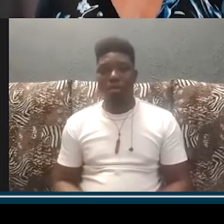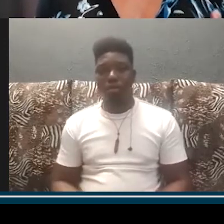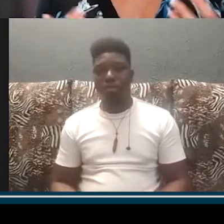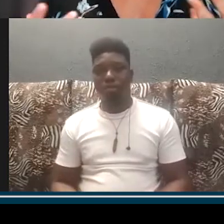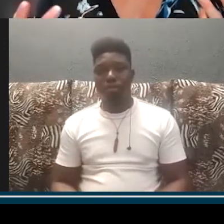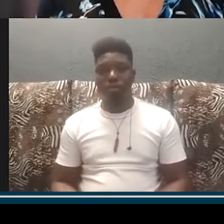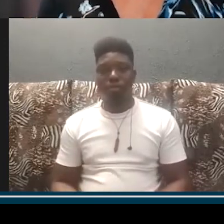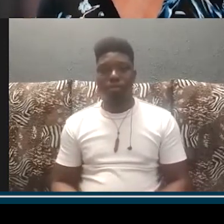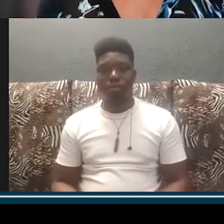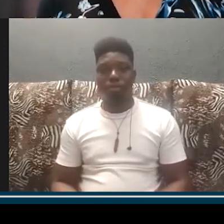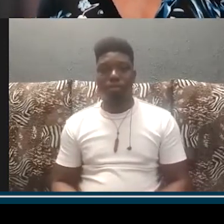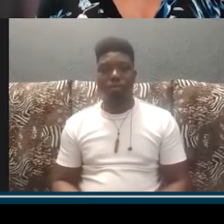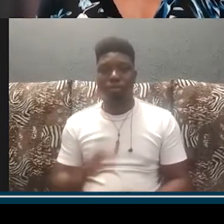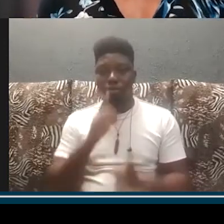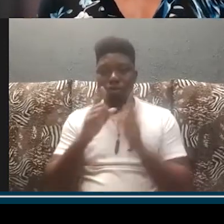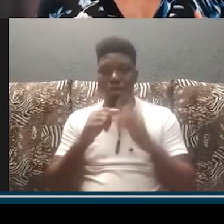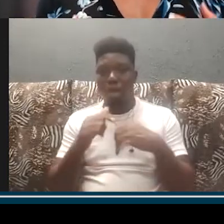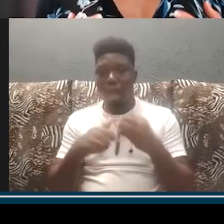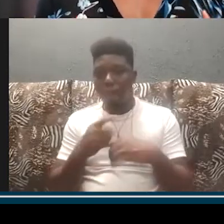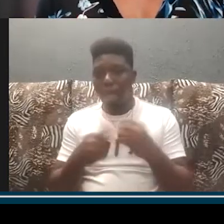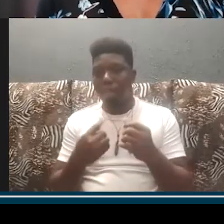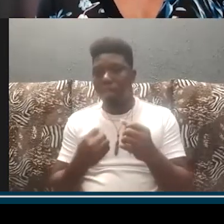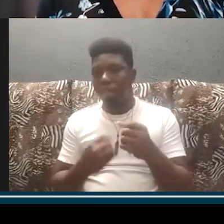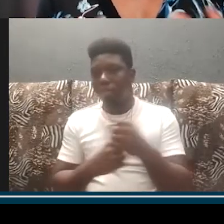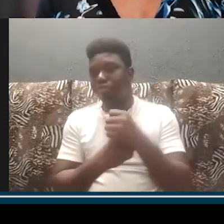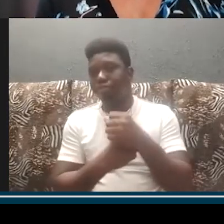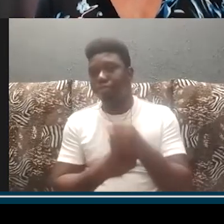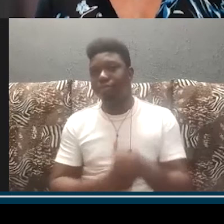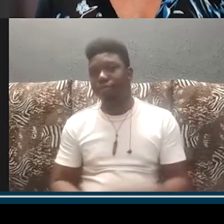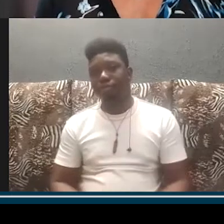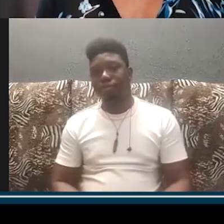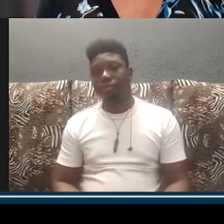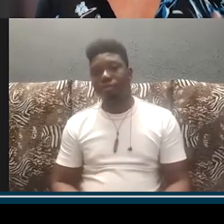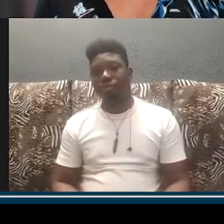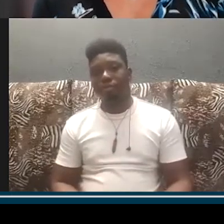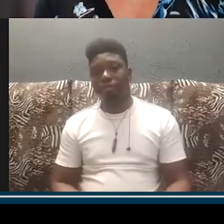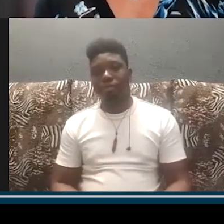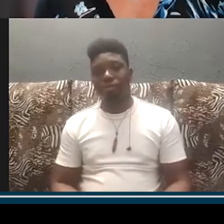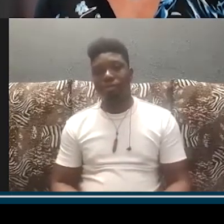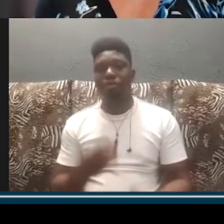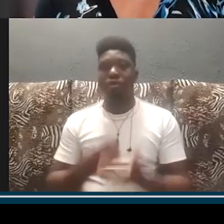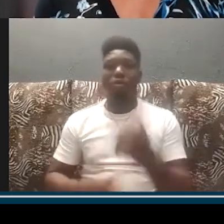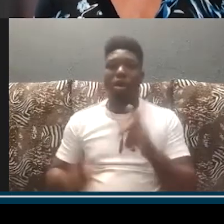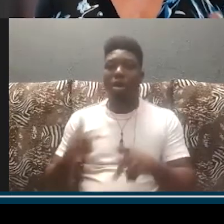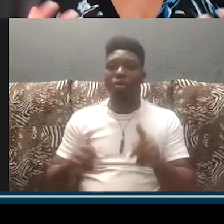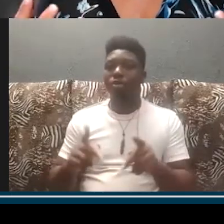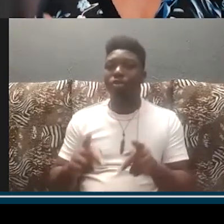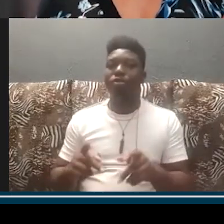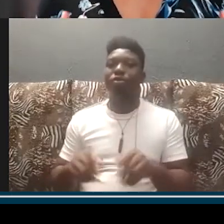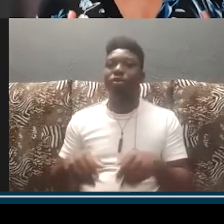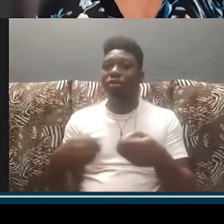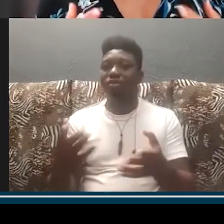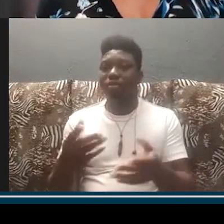supporting what people need, giving them the supports that they need to make them successful. And when